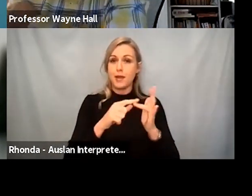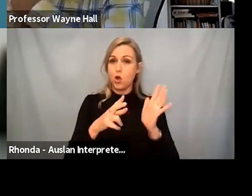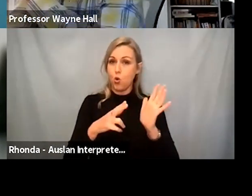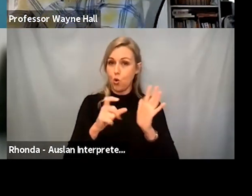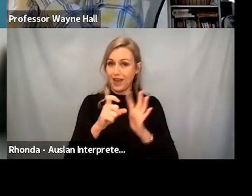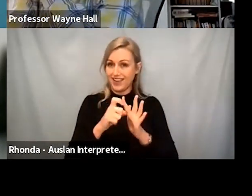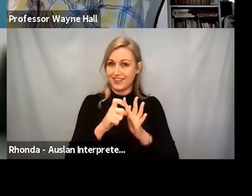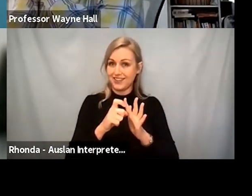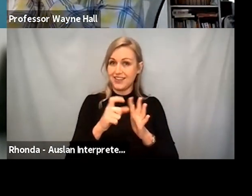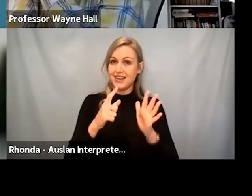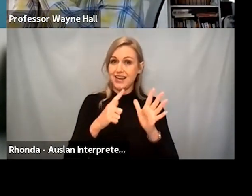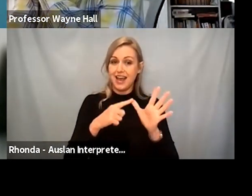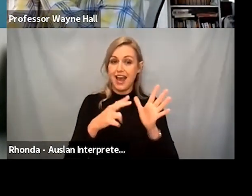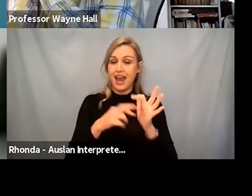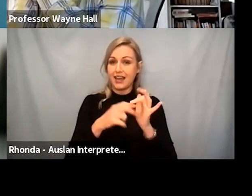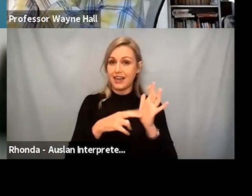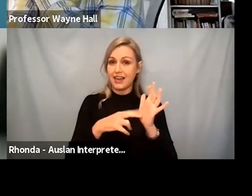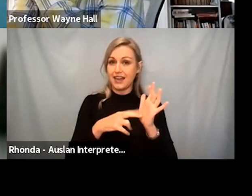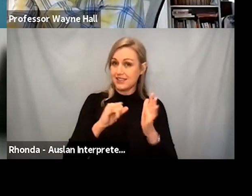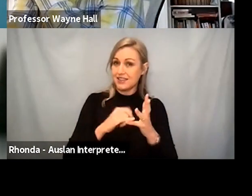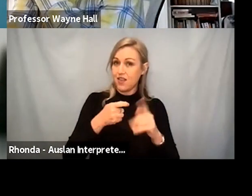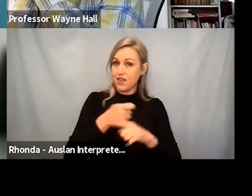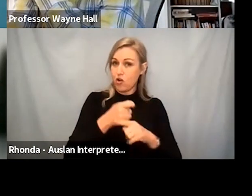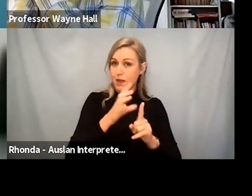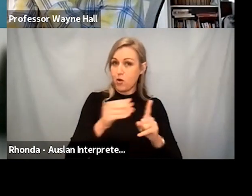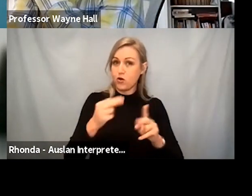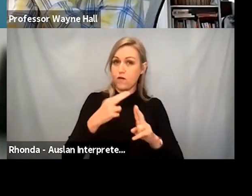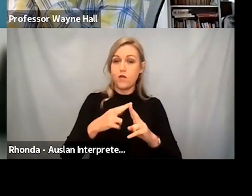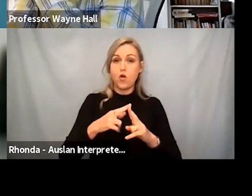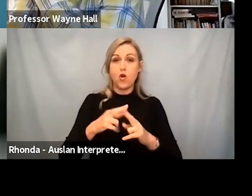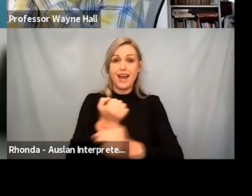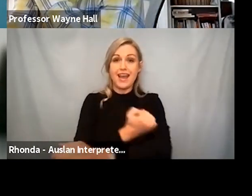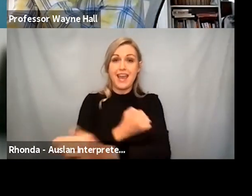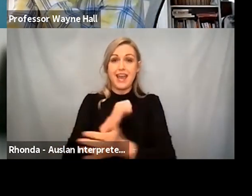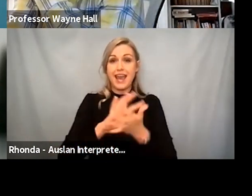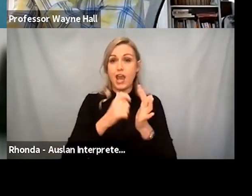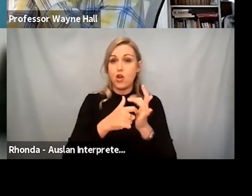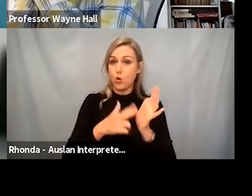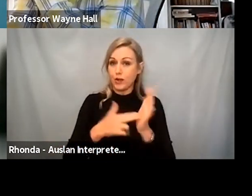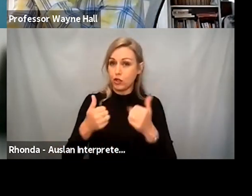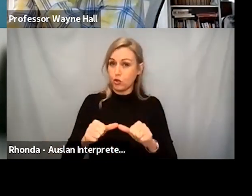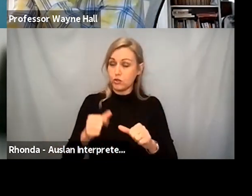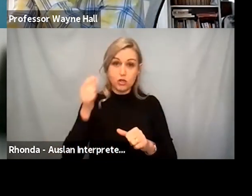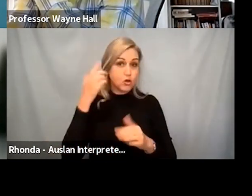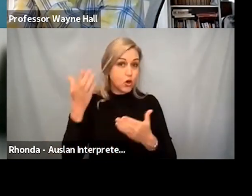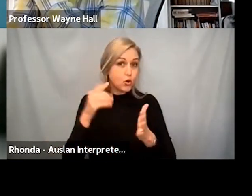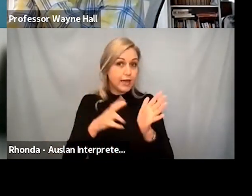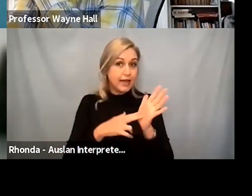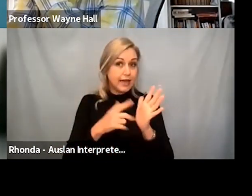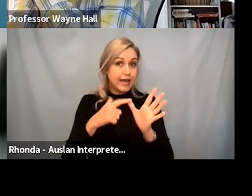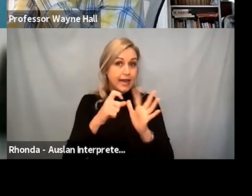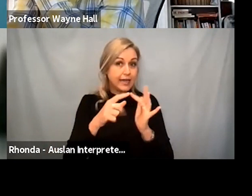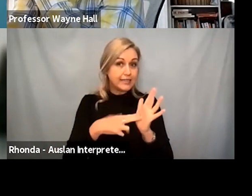that we have for heroin use. And I'm just wondering, maybe Nadine, if you are familiar with this, whether you have any thoughts